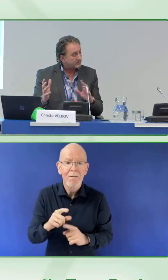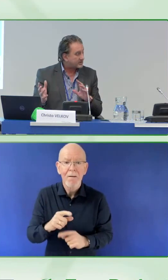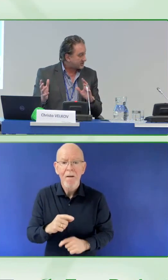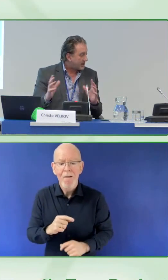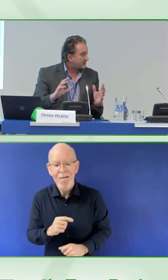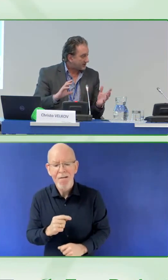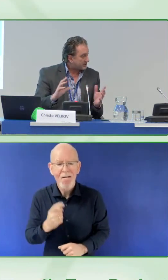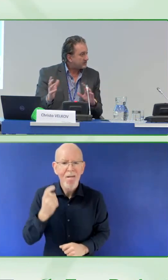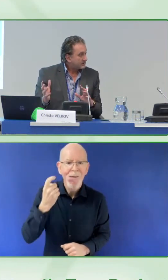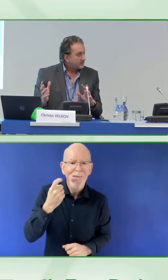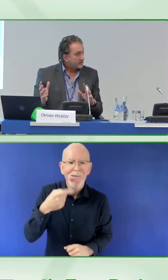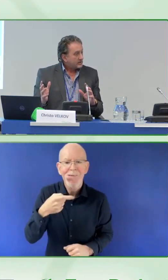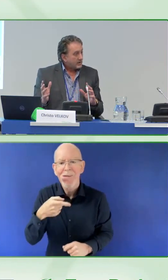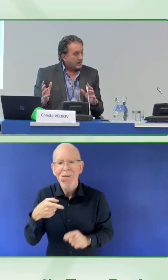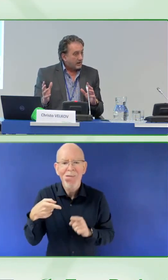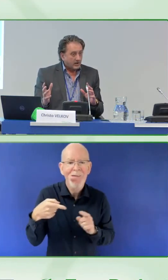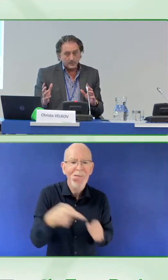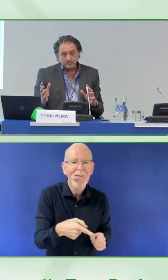shift, that's happening.